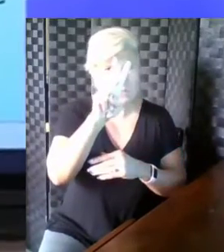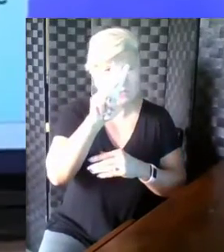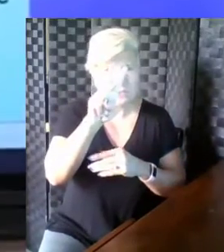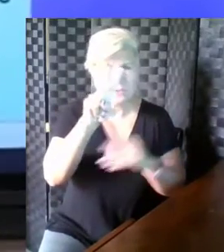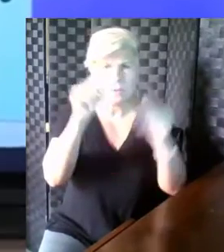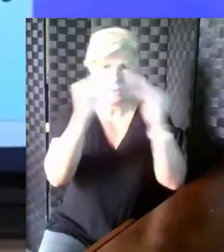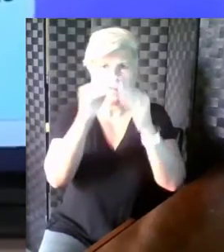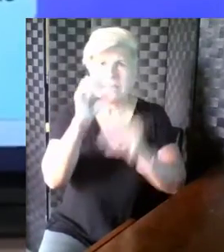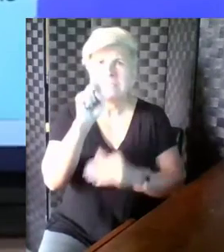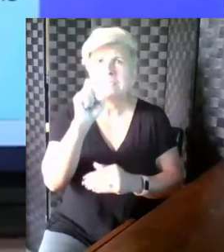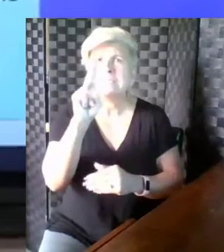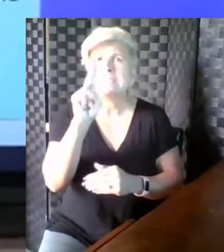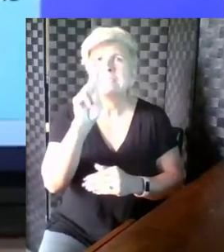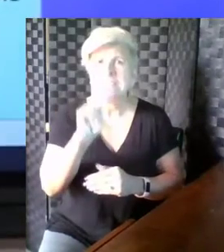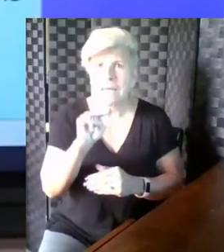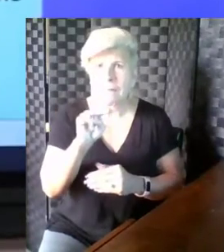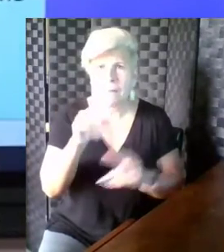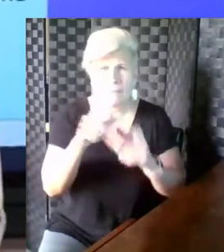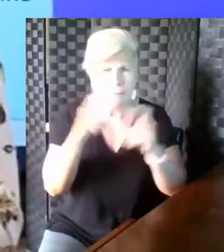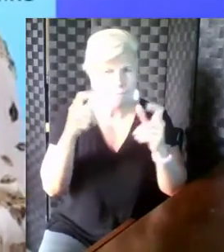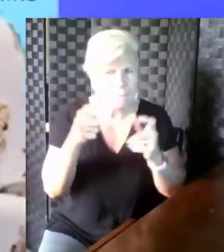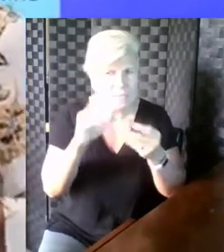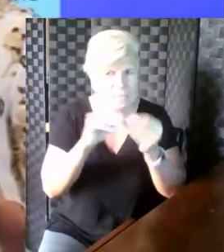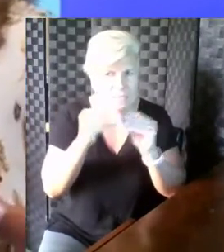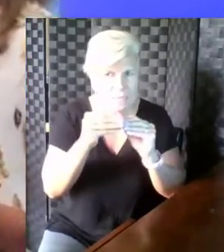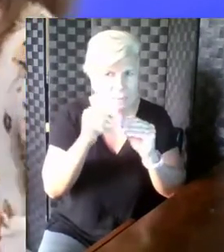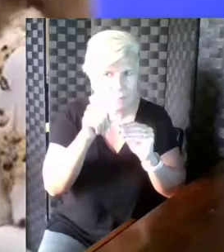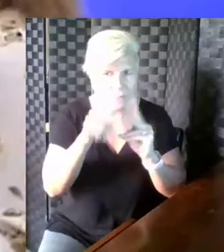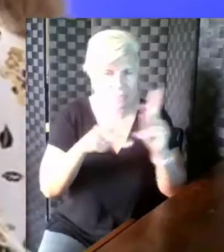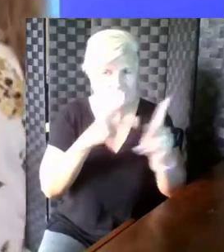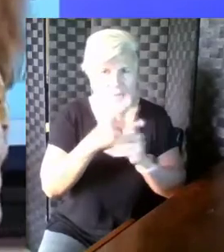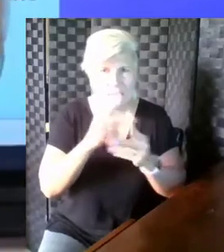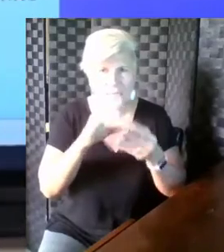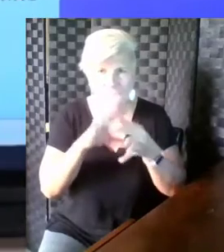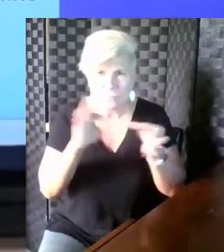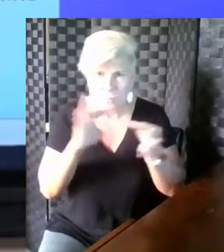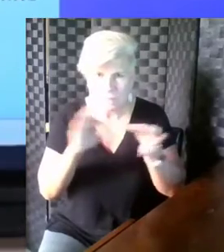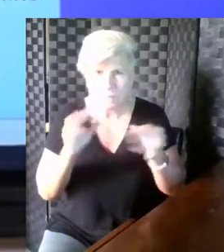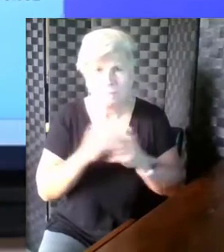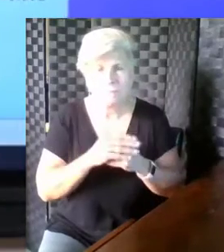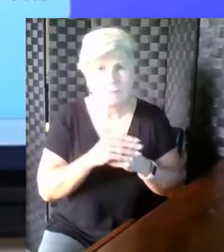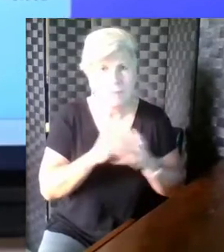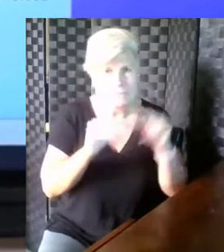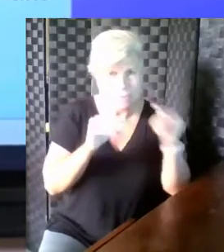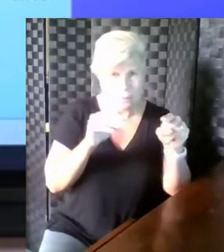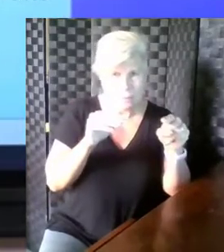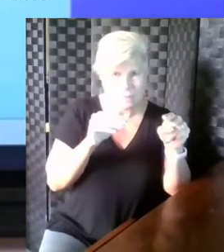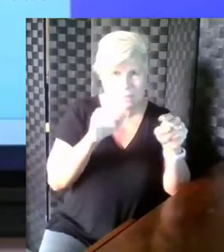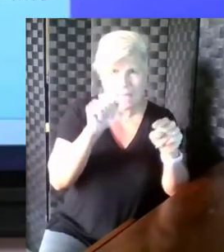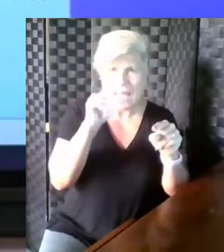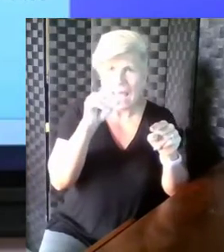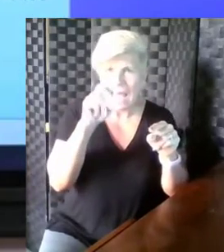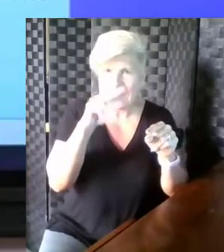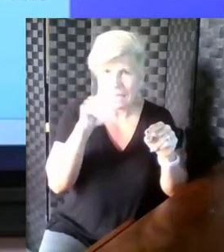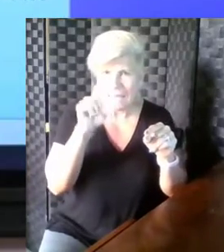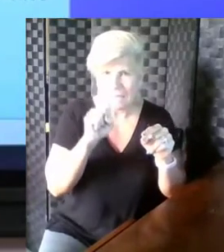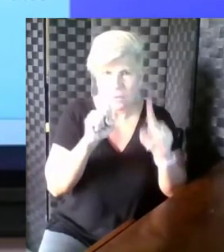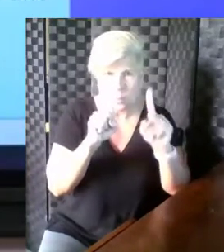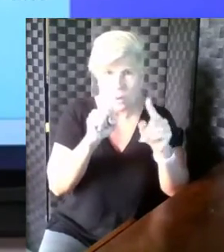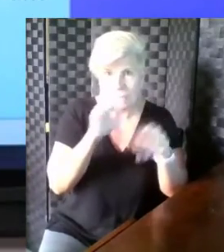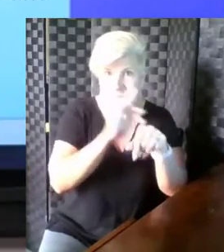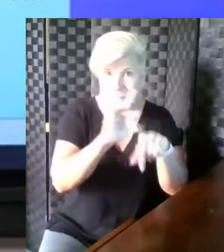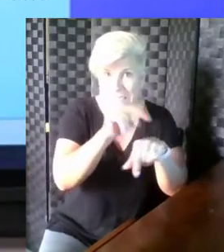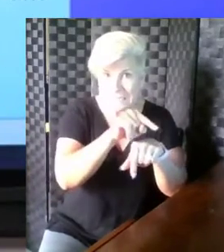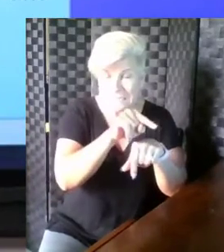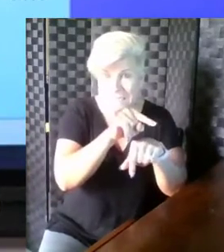That's our sum. That's going to be our largest number in this type of equation. Down at the bottom, we've got our addends. Do you notice that one is